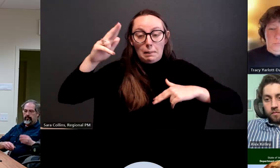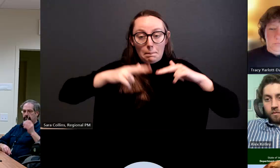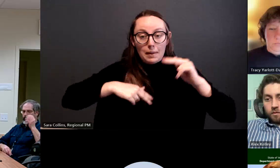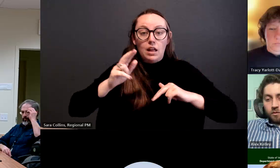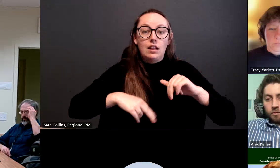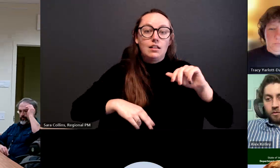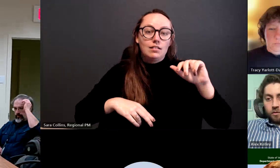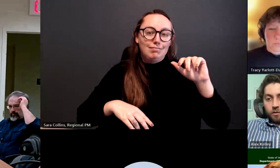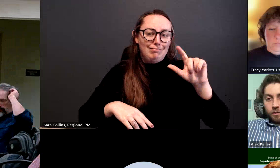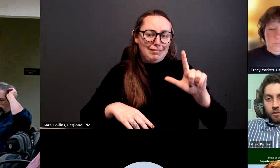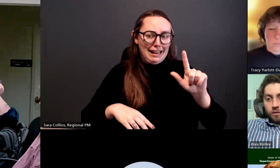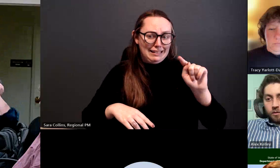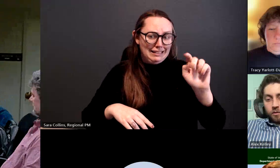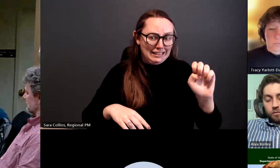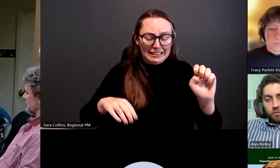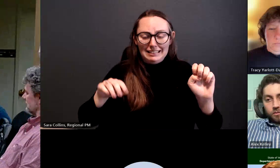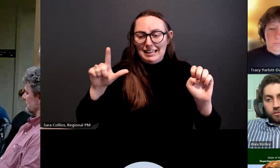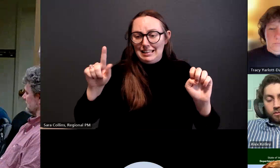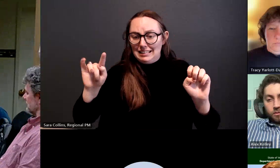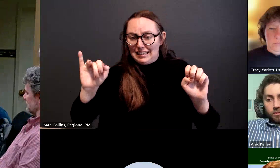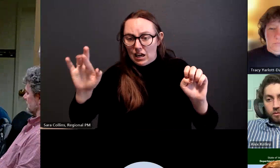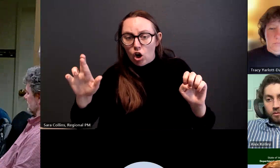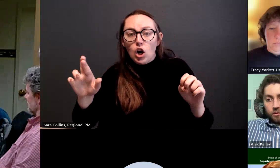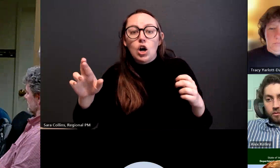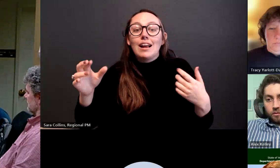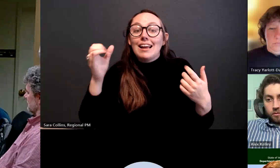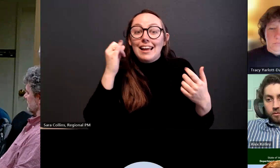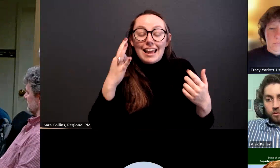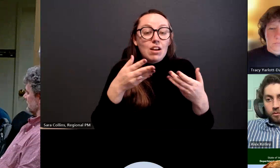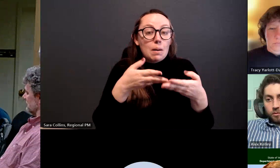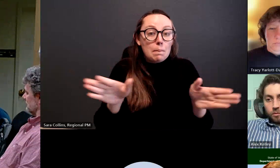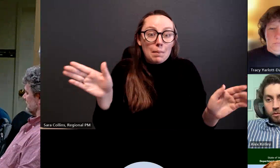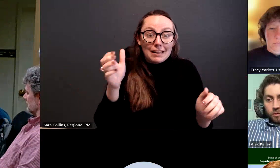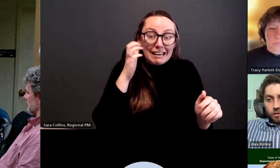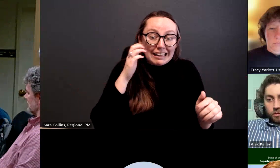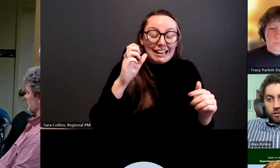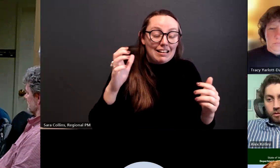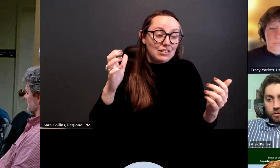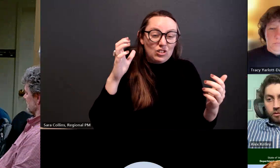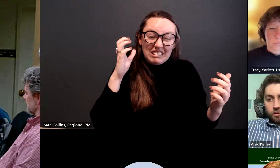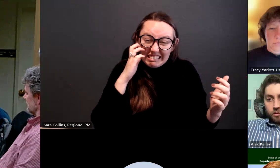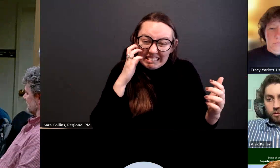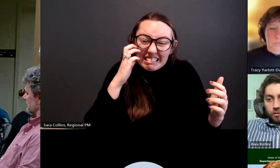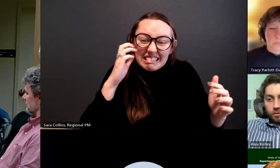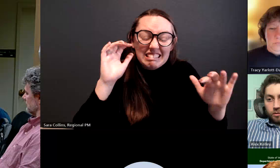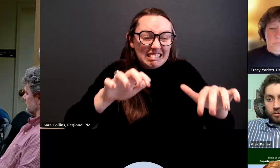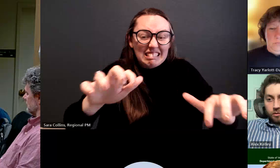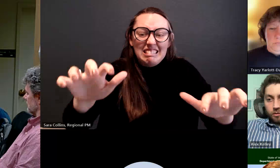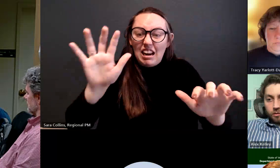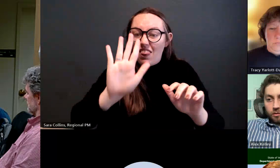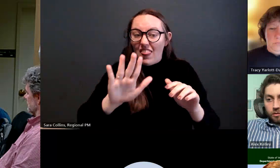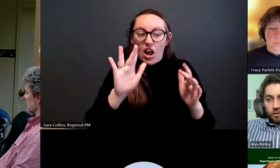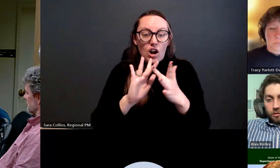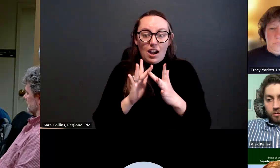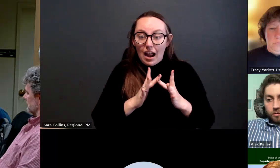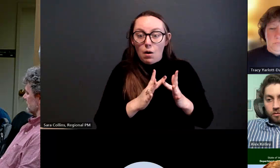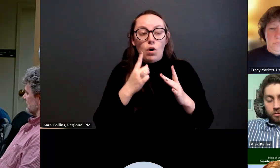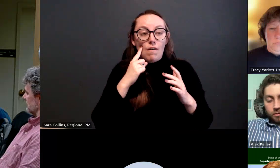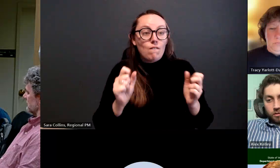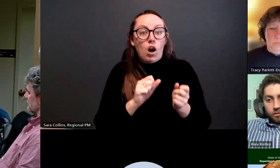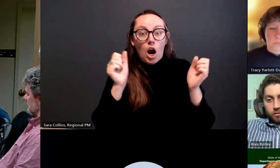have to densify their whole network to get P25 working, why aren't we putting LTE and LMR neutral host on those